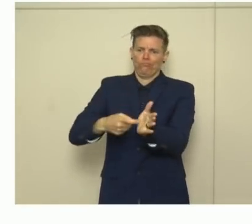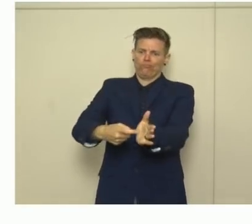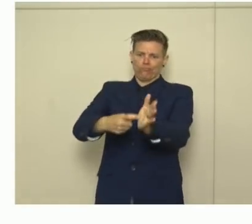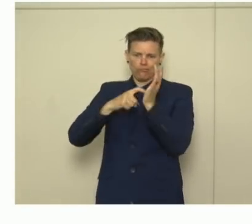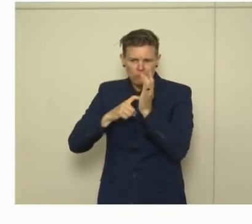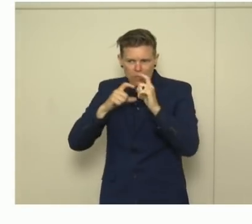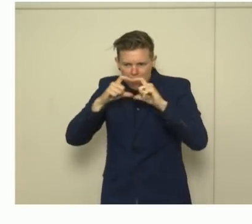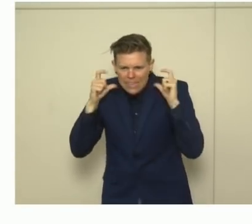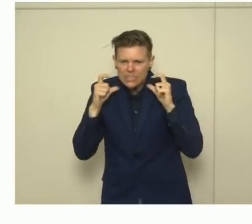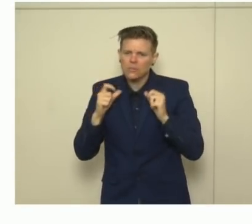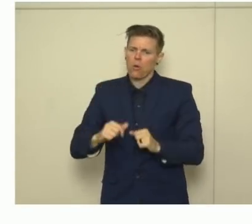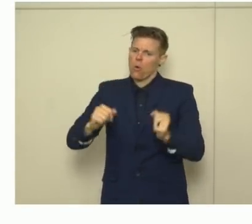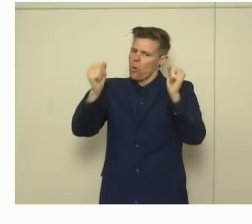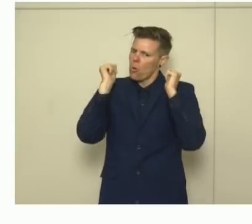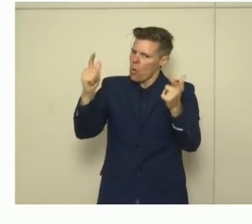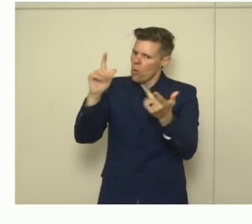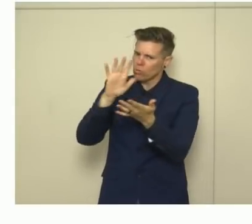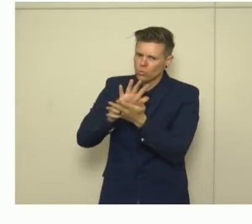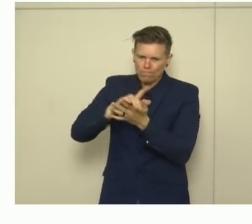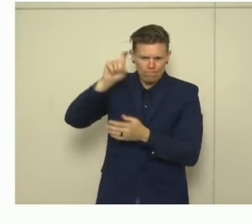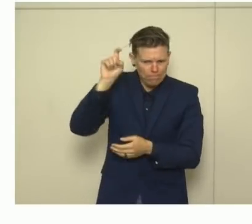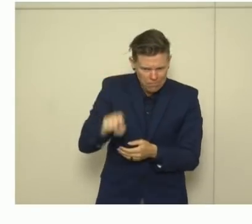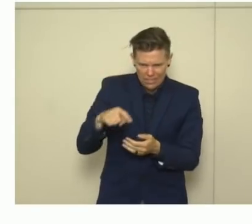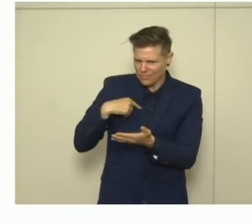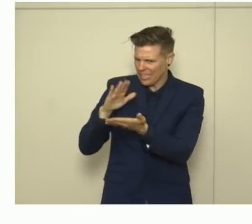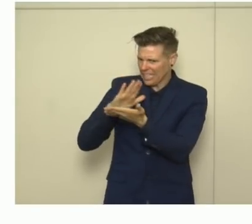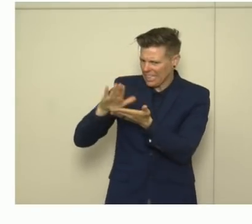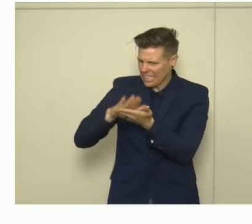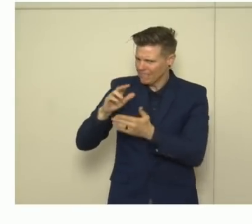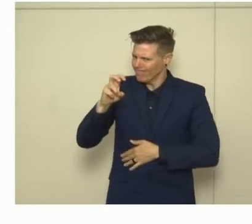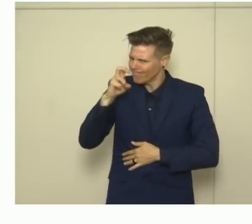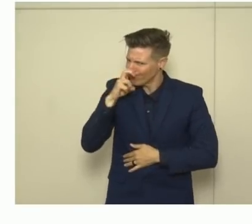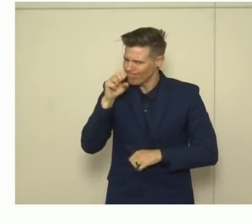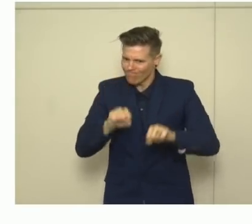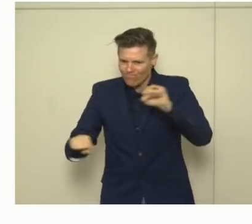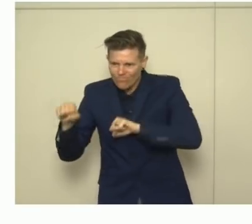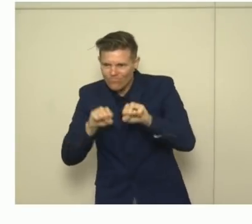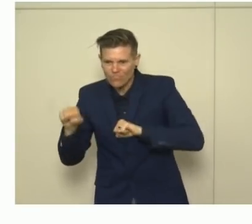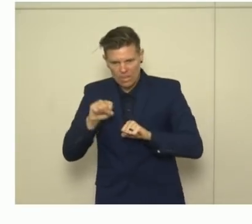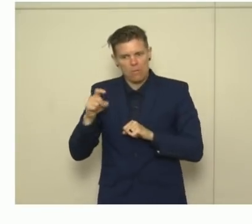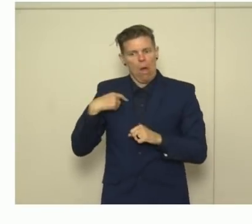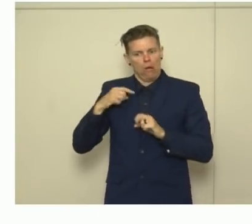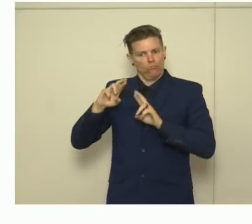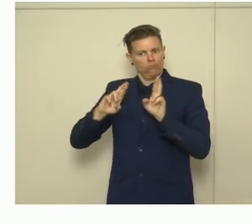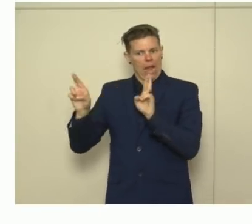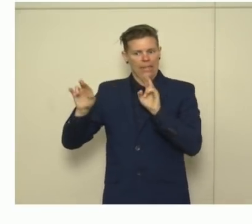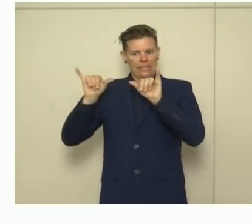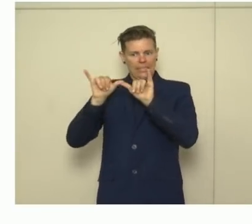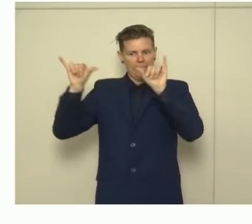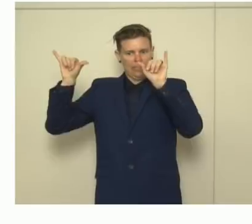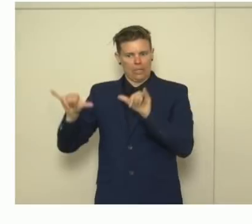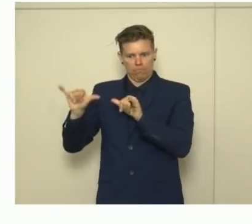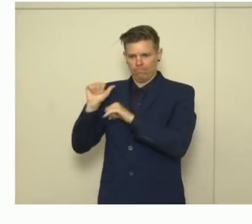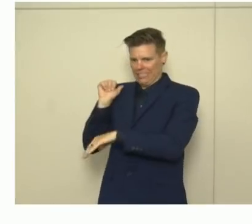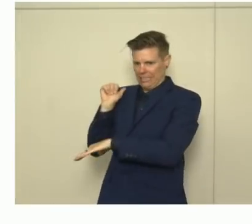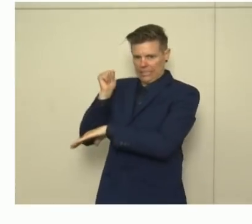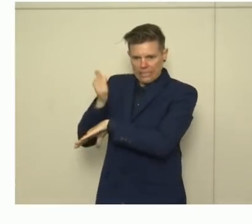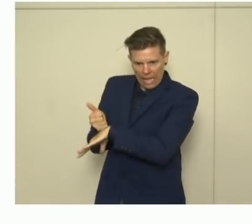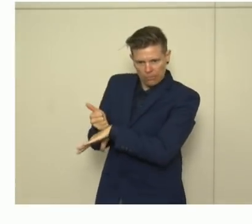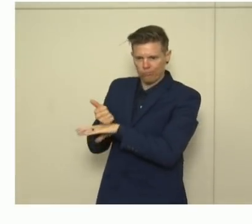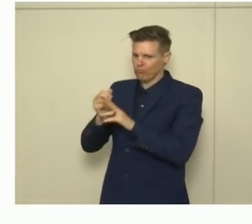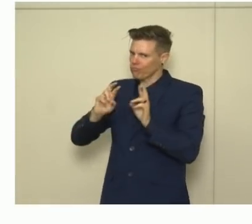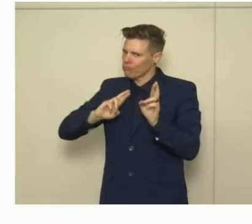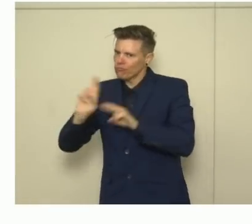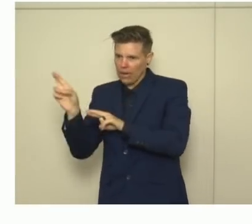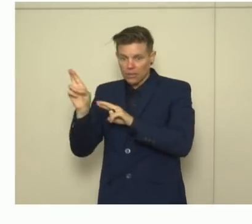rapid response protocols and contact people that are needed in order to make sure that before they open, those things are solid,